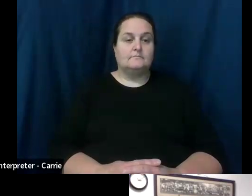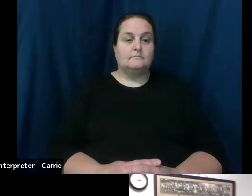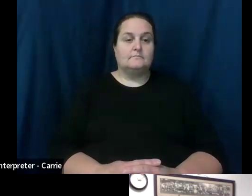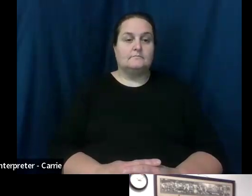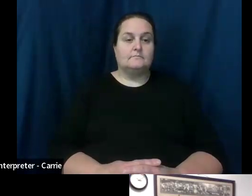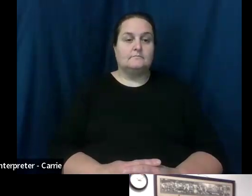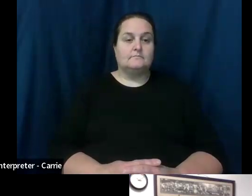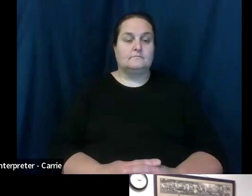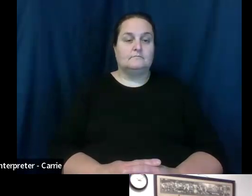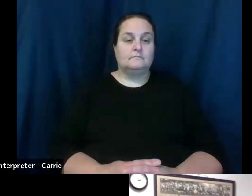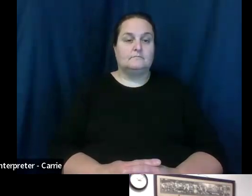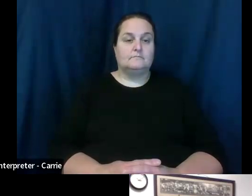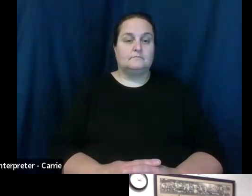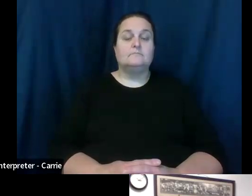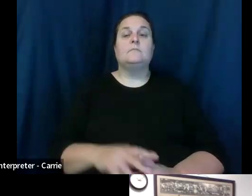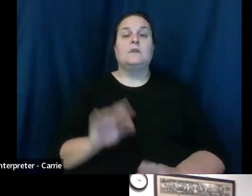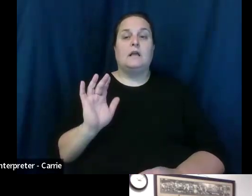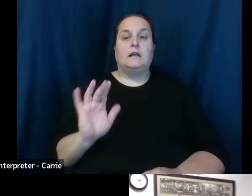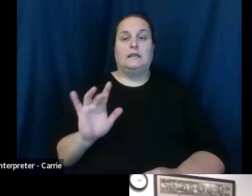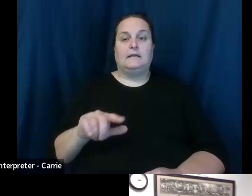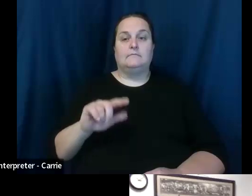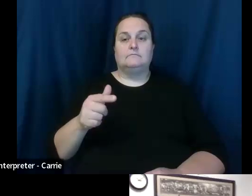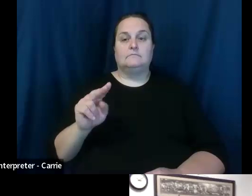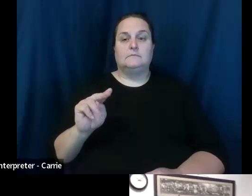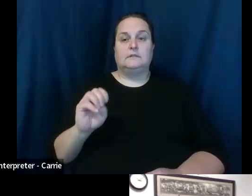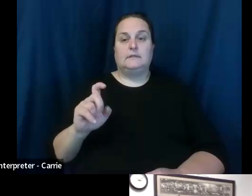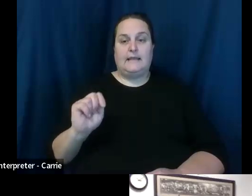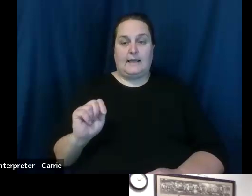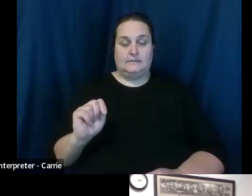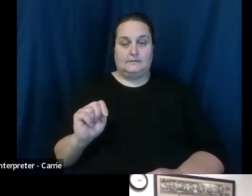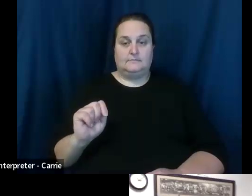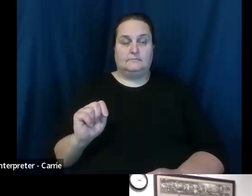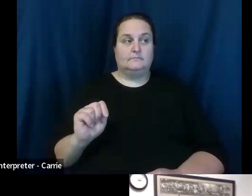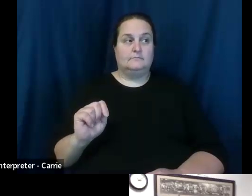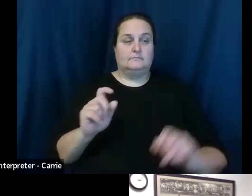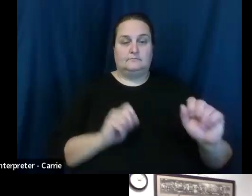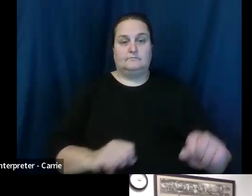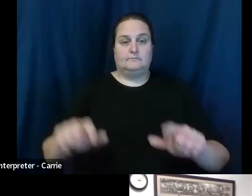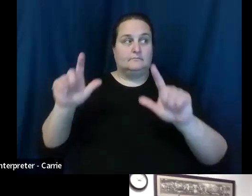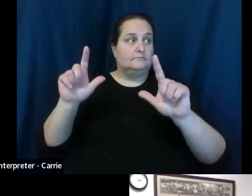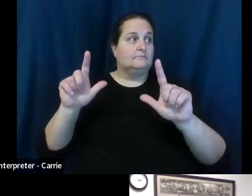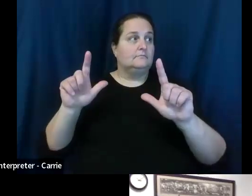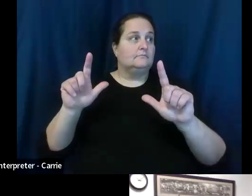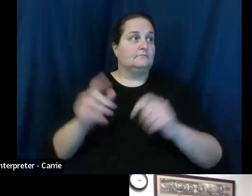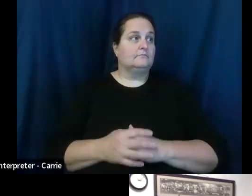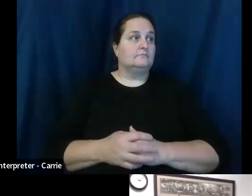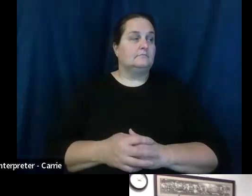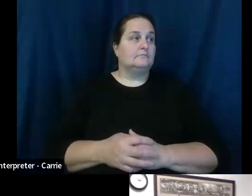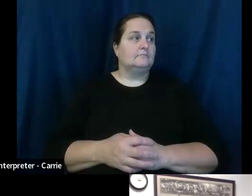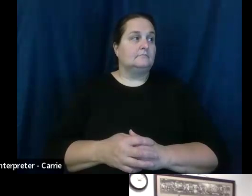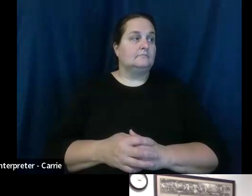So I'll click next, and next will take you to the meat of step